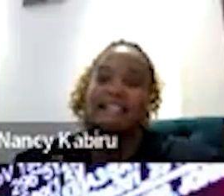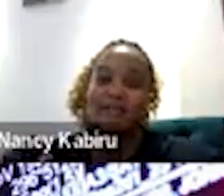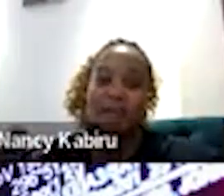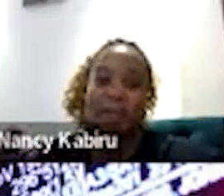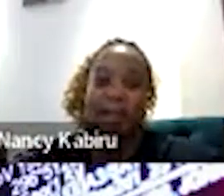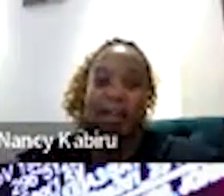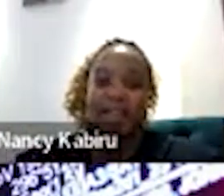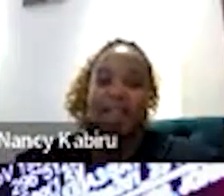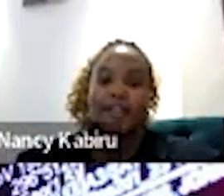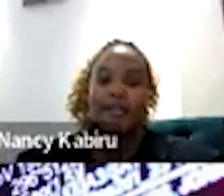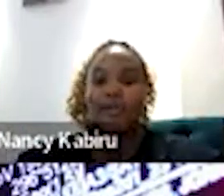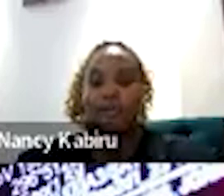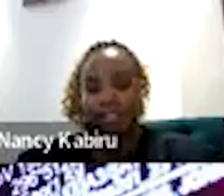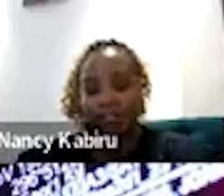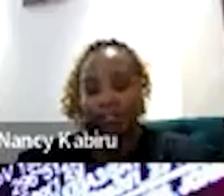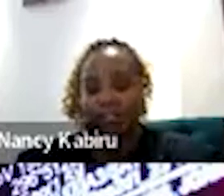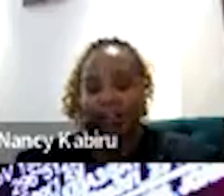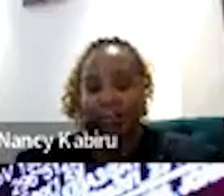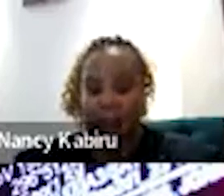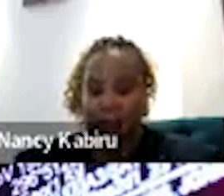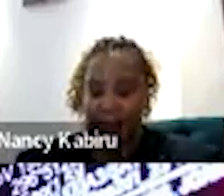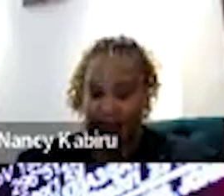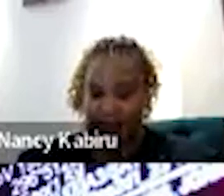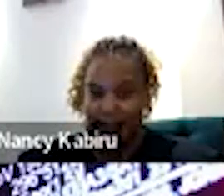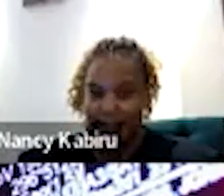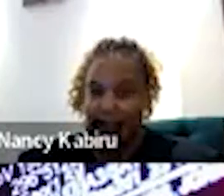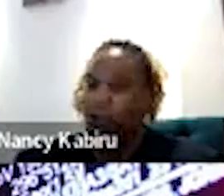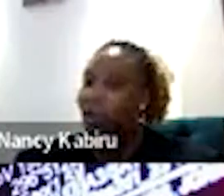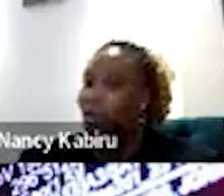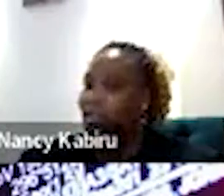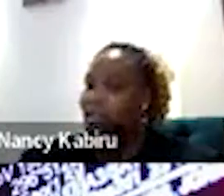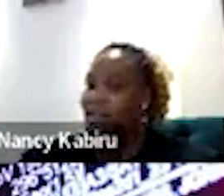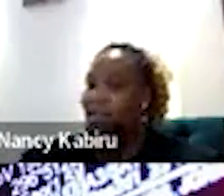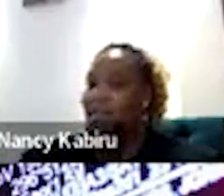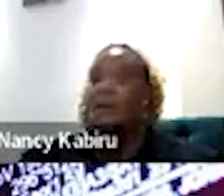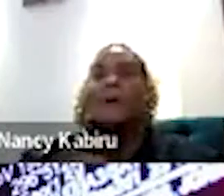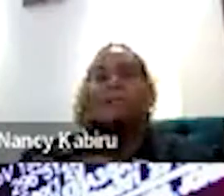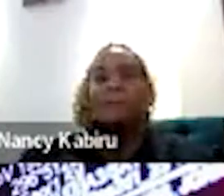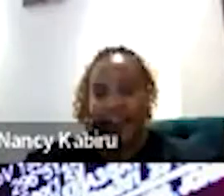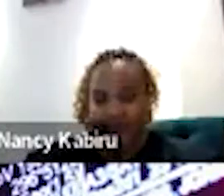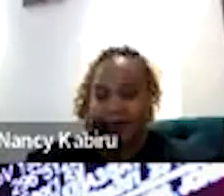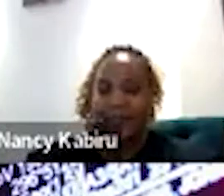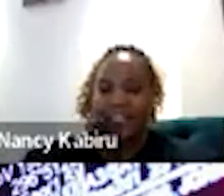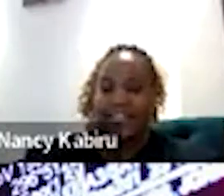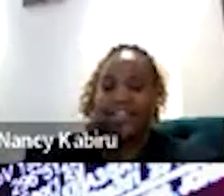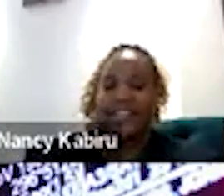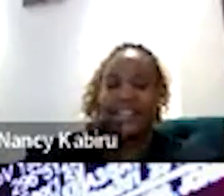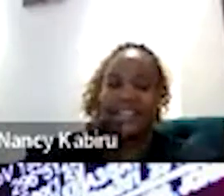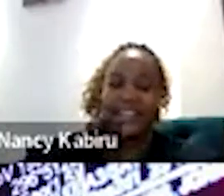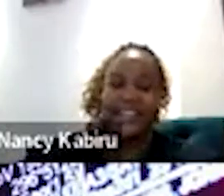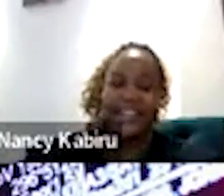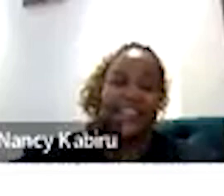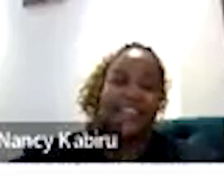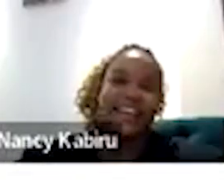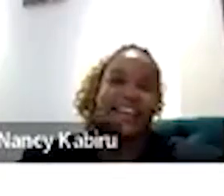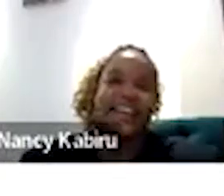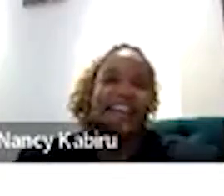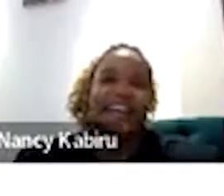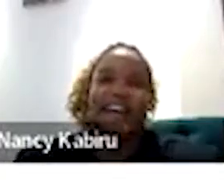it ranges from mild to severe, all right? So I hope that makes you breathe a bit.